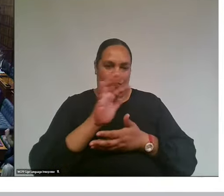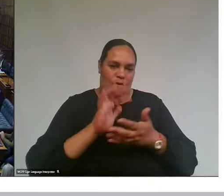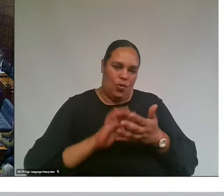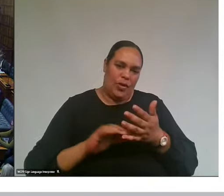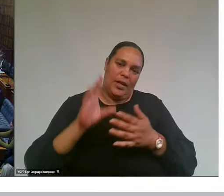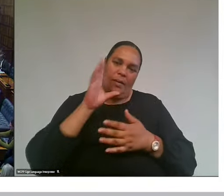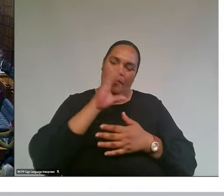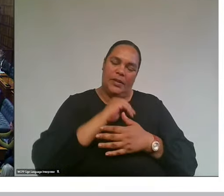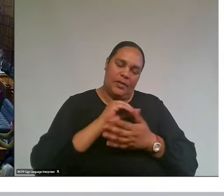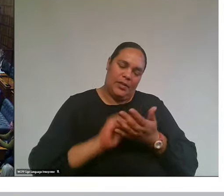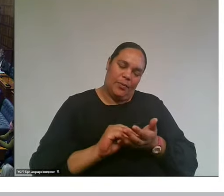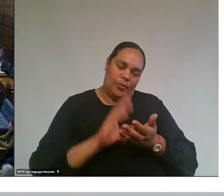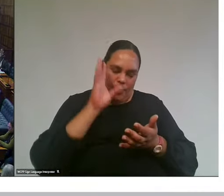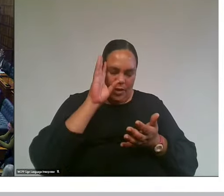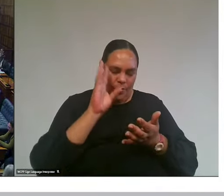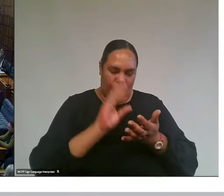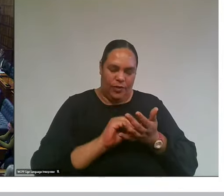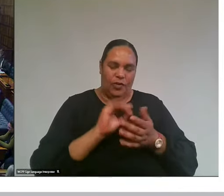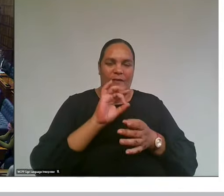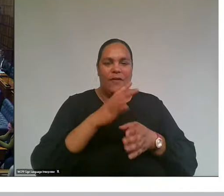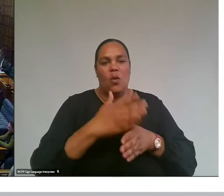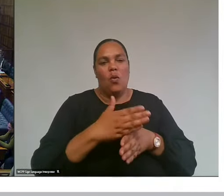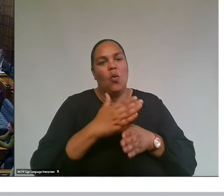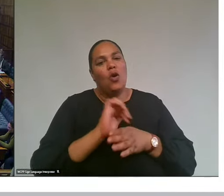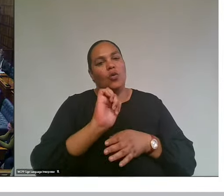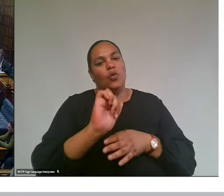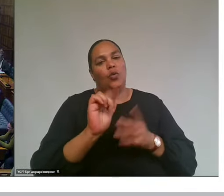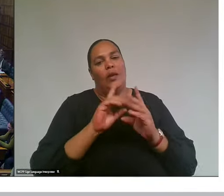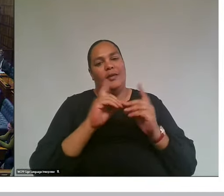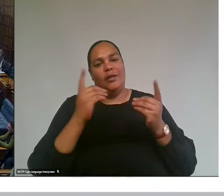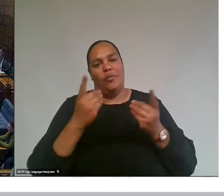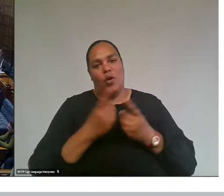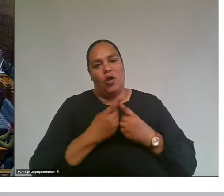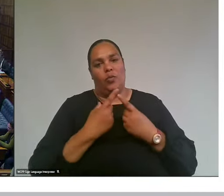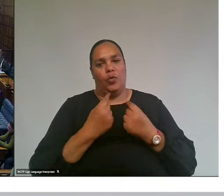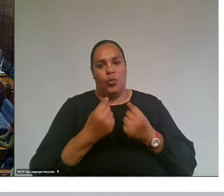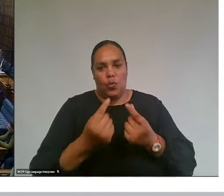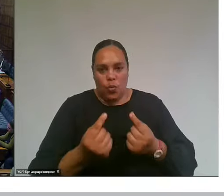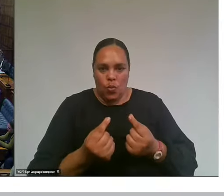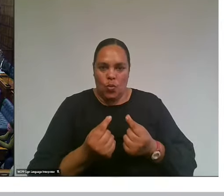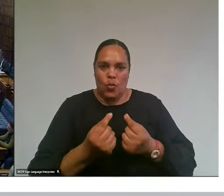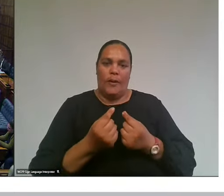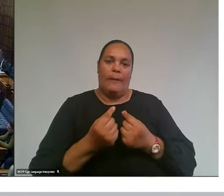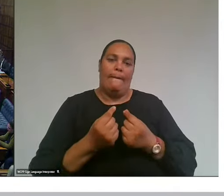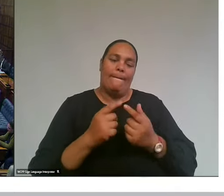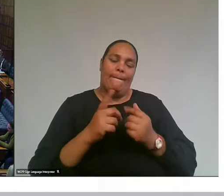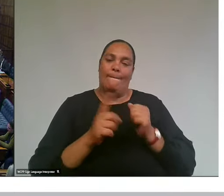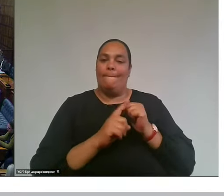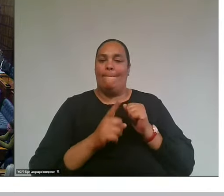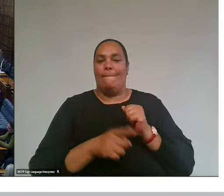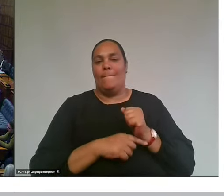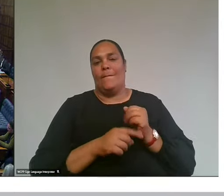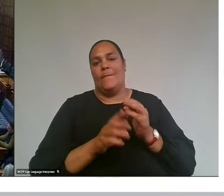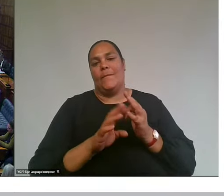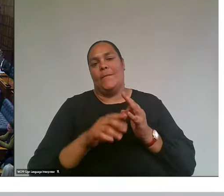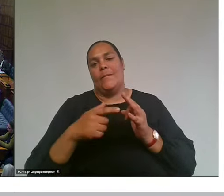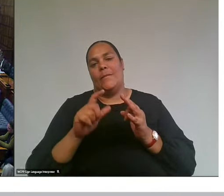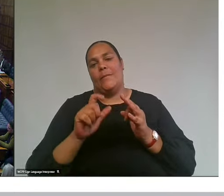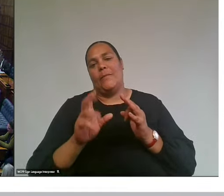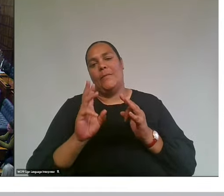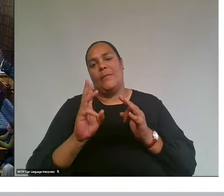Perceptions in terms of the kind of work that you as a department is doing and lastly chair it